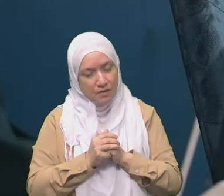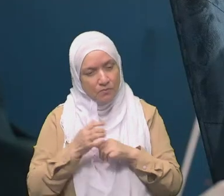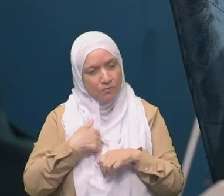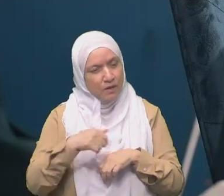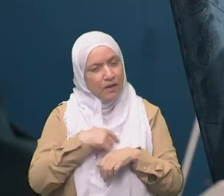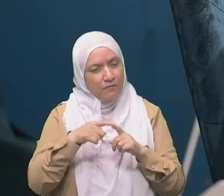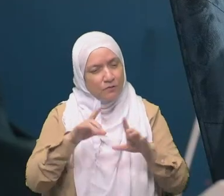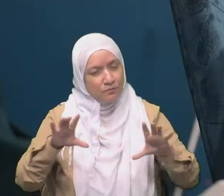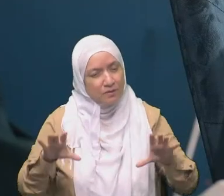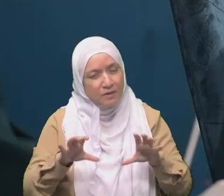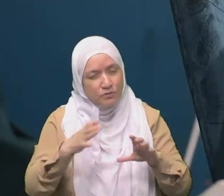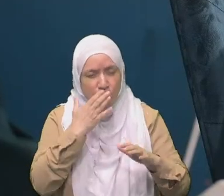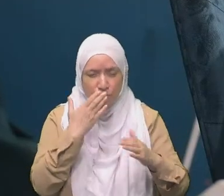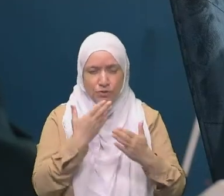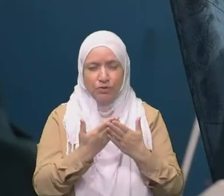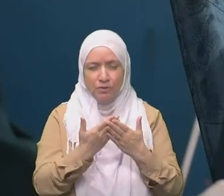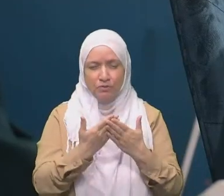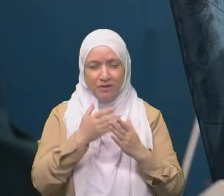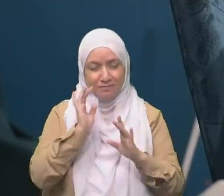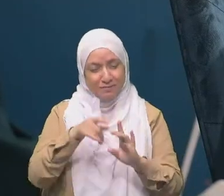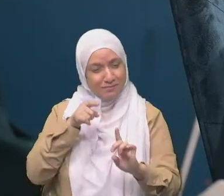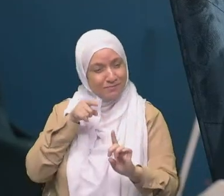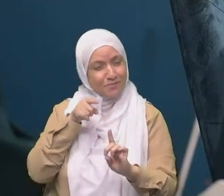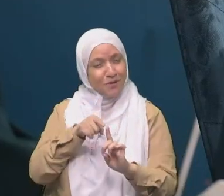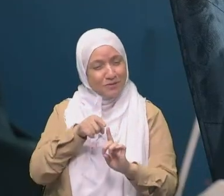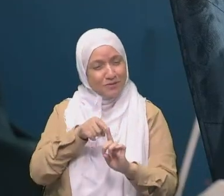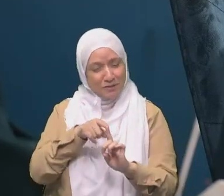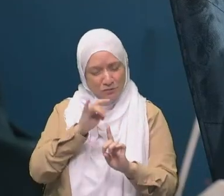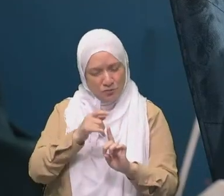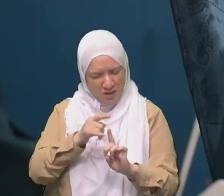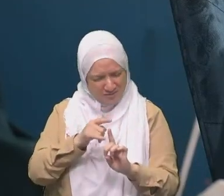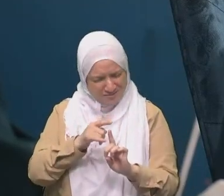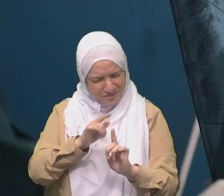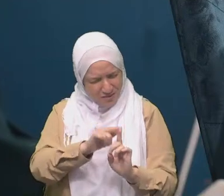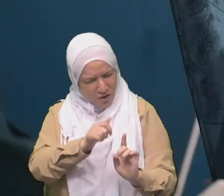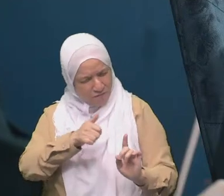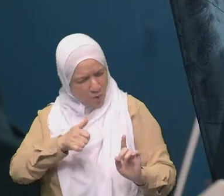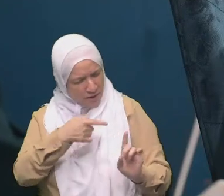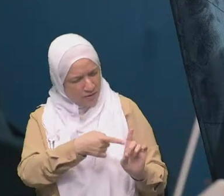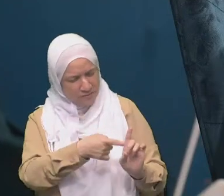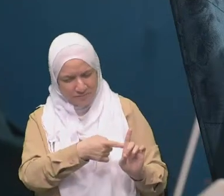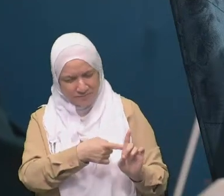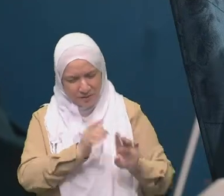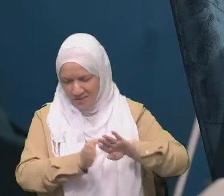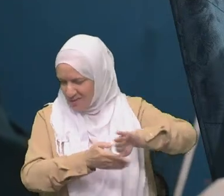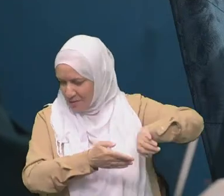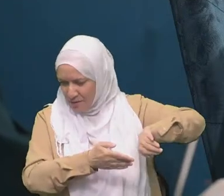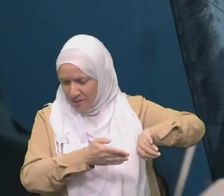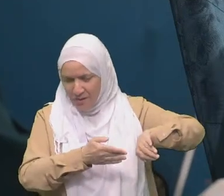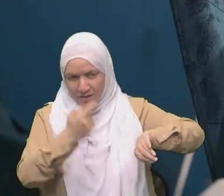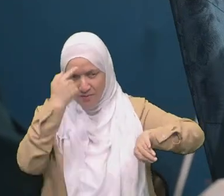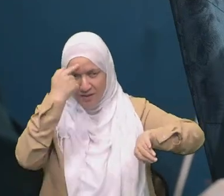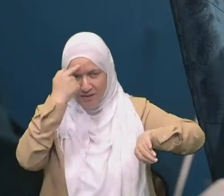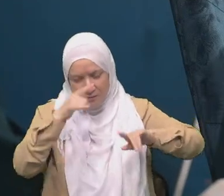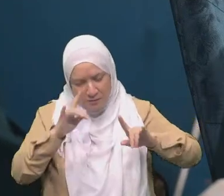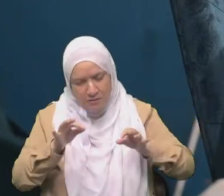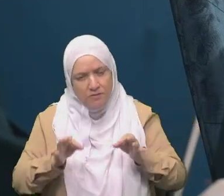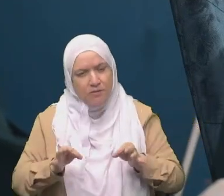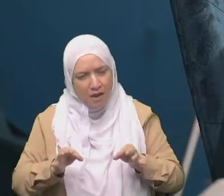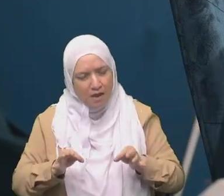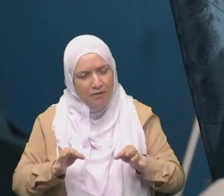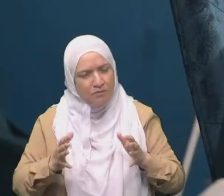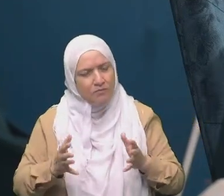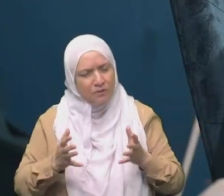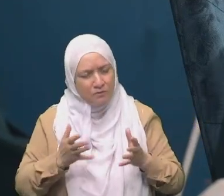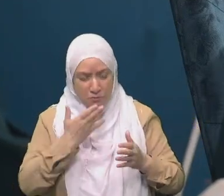stay away from the means that leads to evil. Because now, who decides what's good and what's evil? Unfortunately, we live in a time right now, I believe, that a lot of people, they take